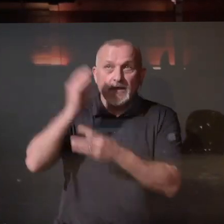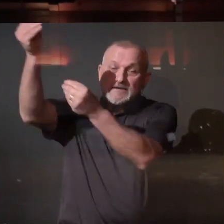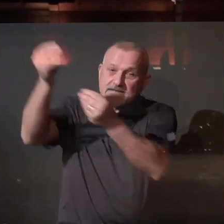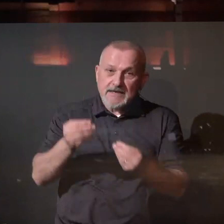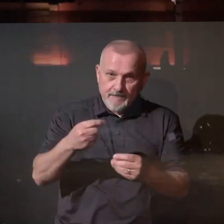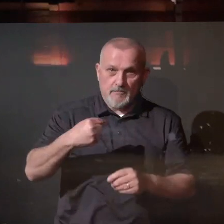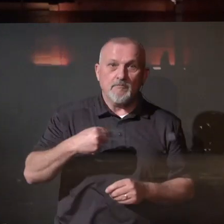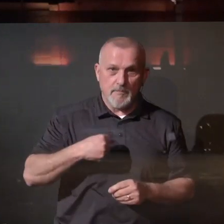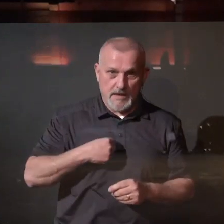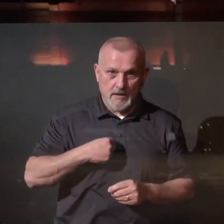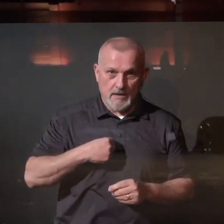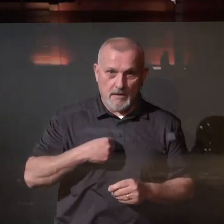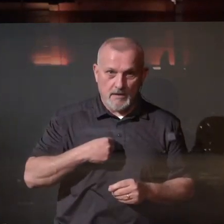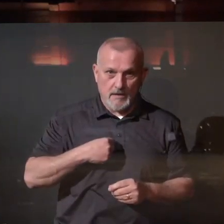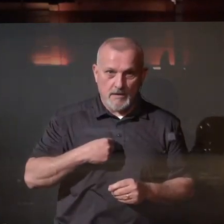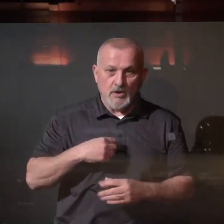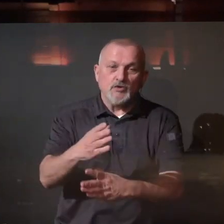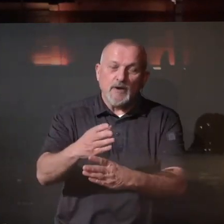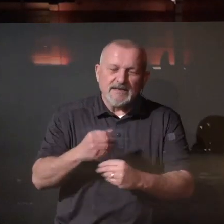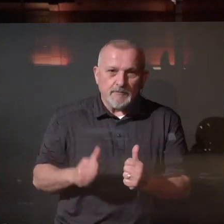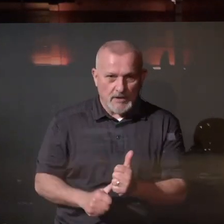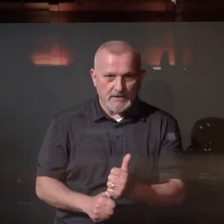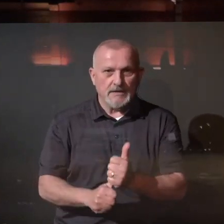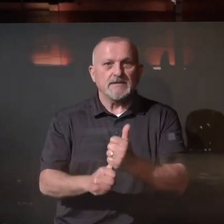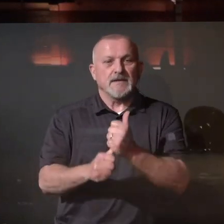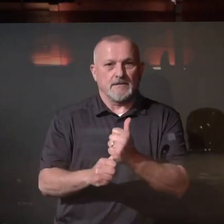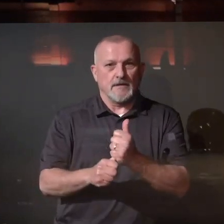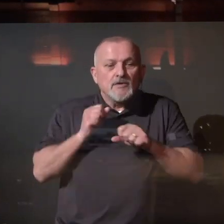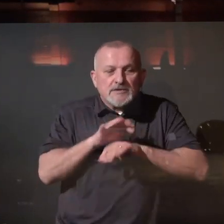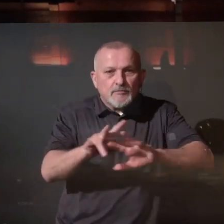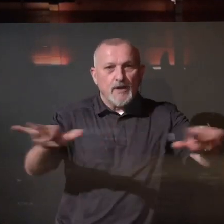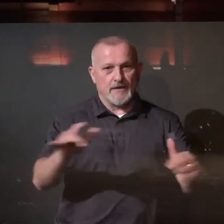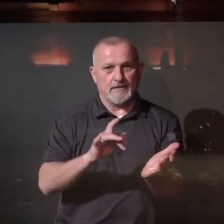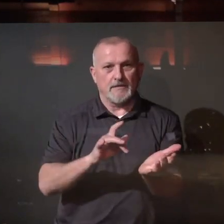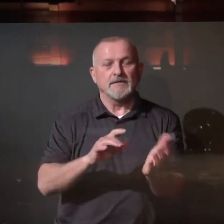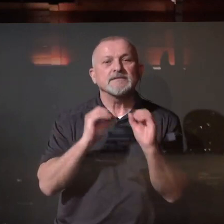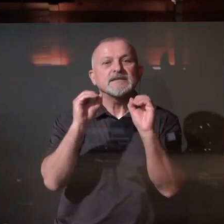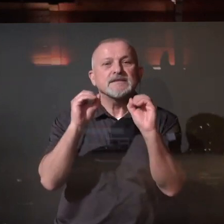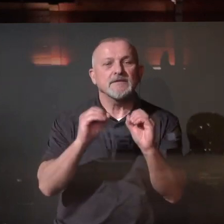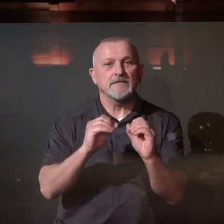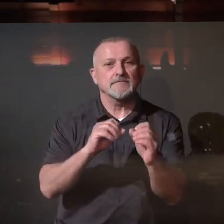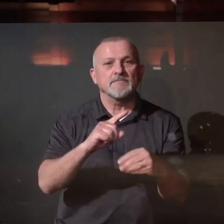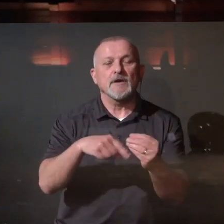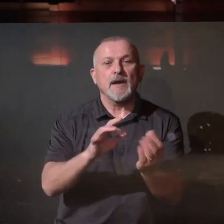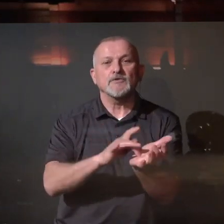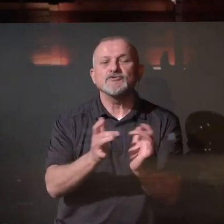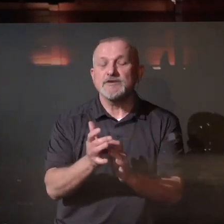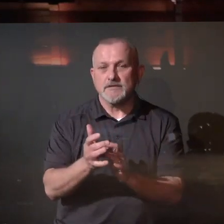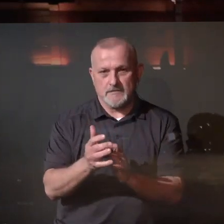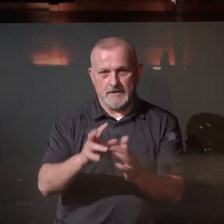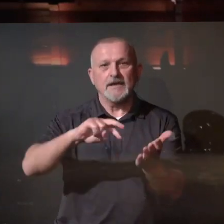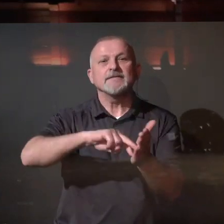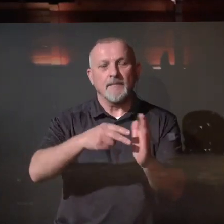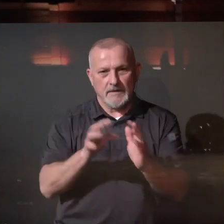me to embrace and assist in spreading the teaching of Jesus. That is discipleship, church. That